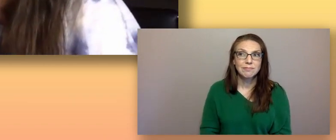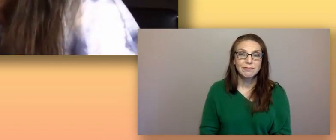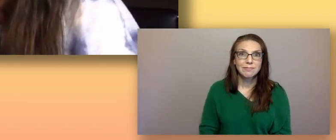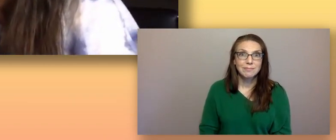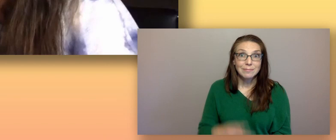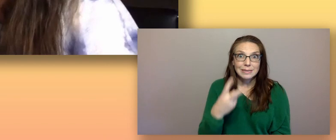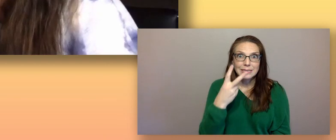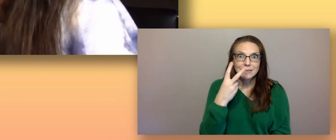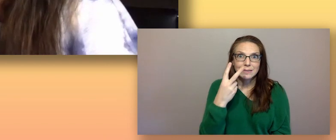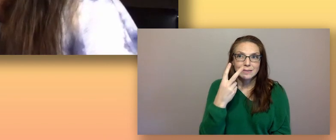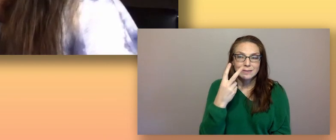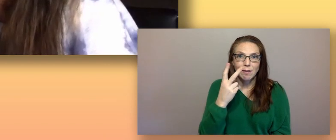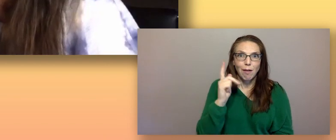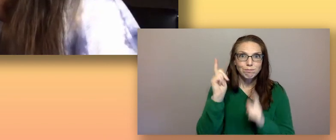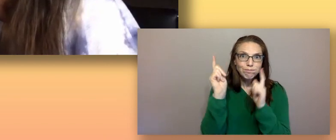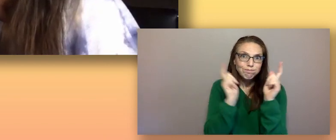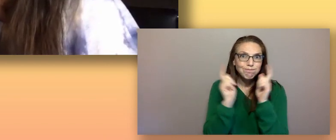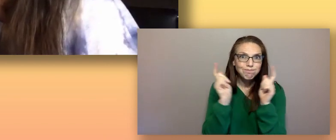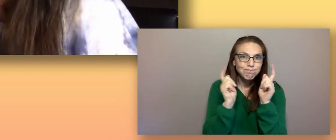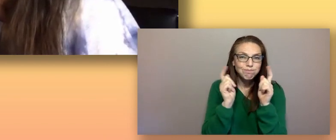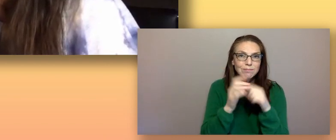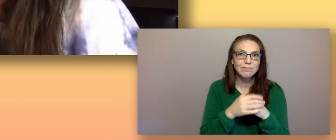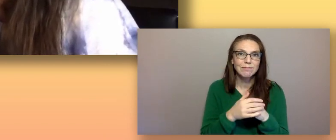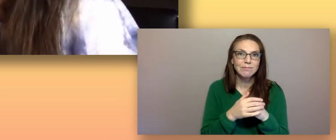was, and he smiled at me.